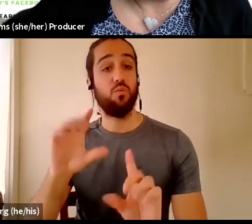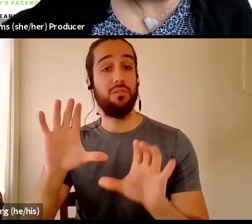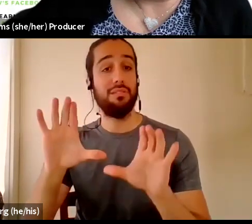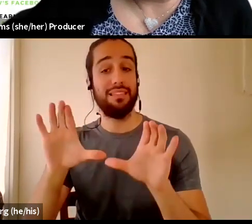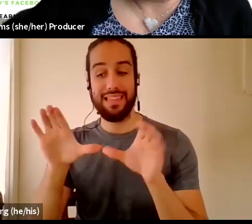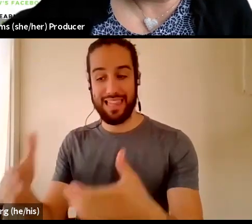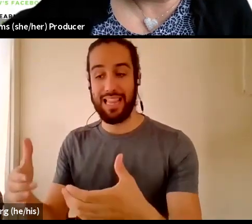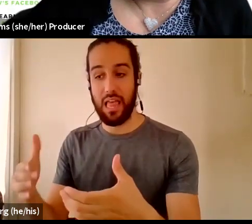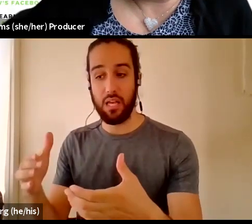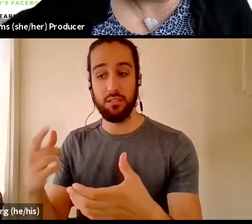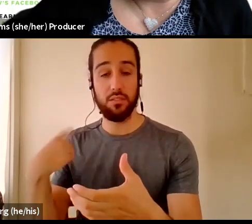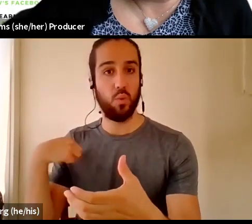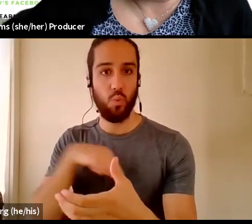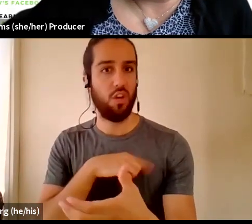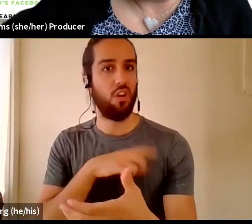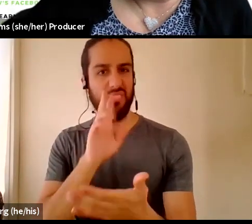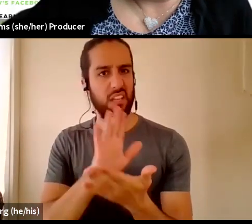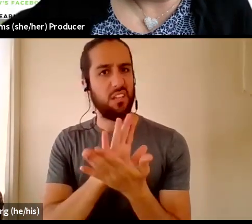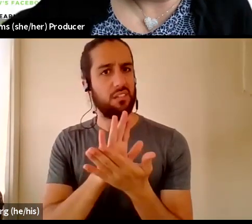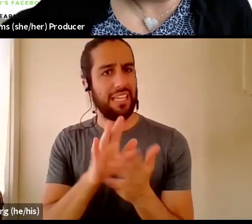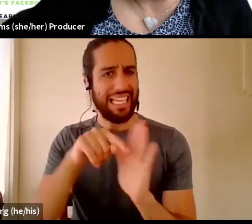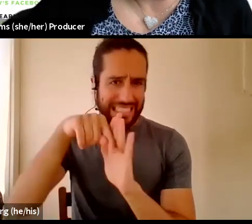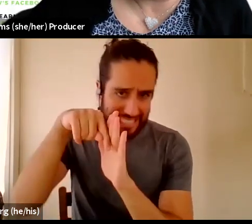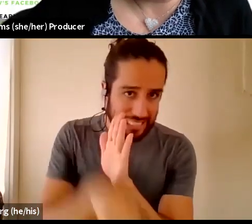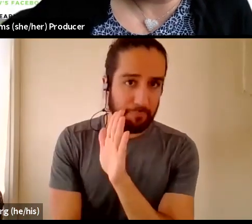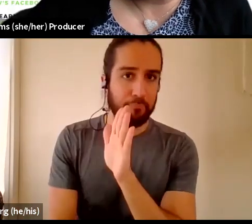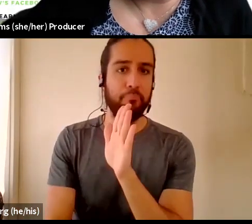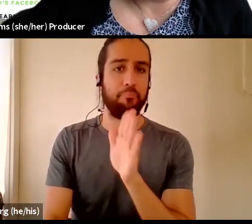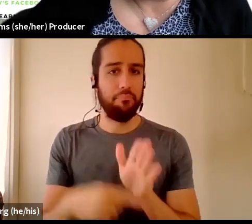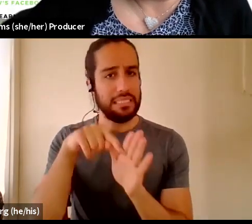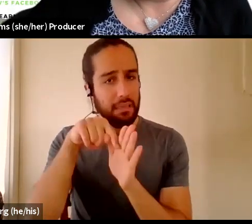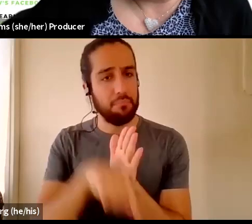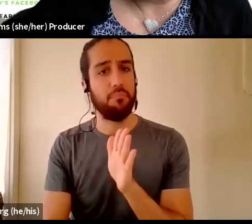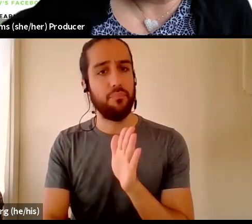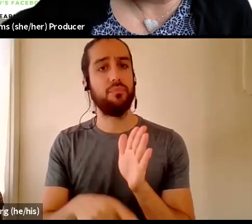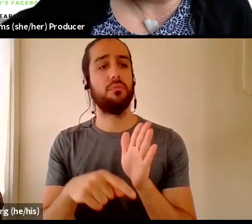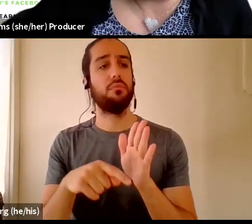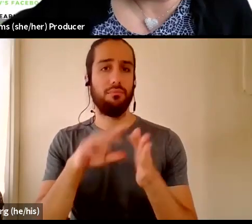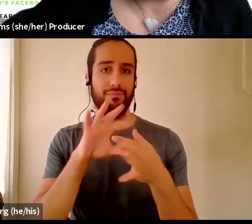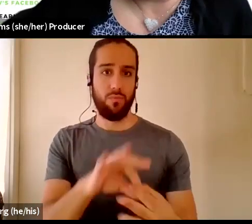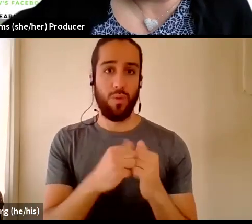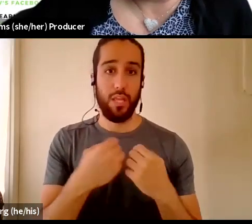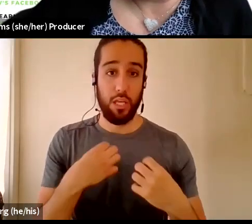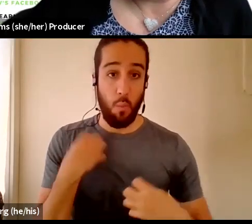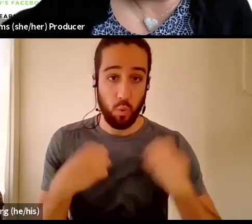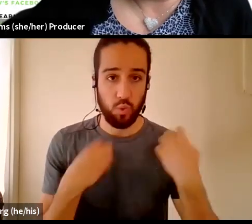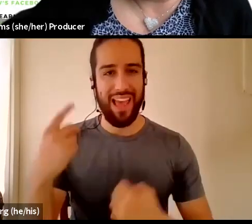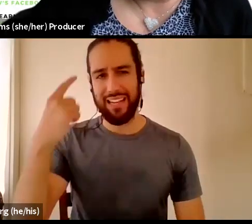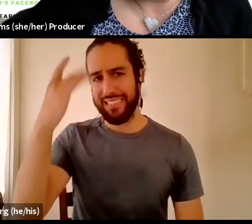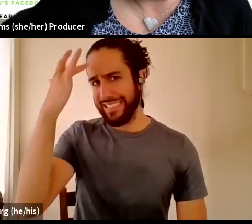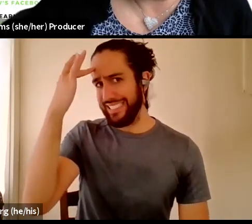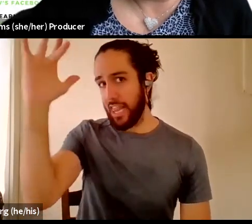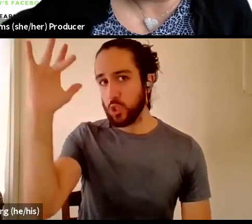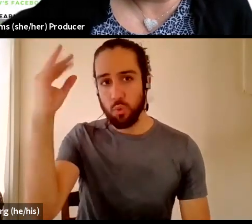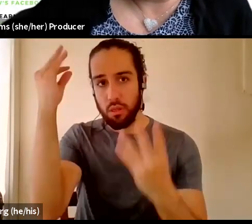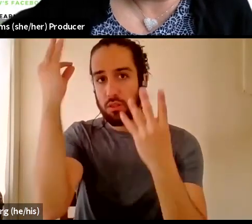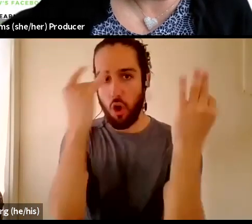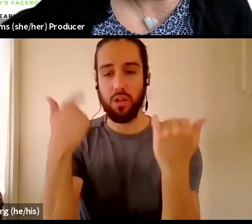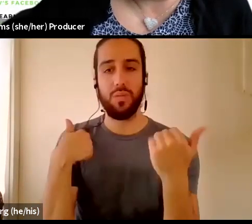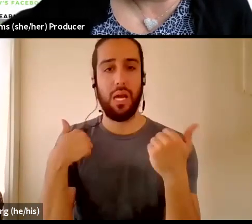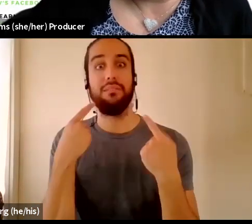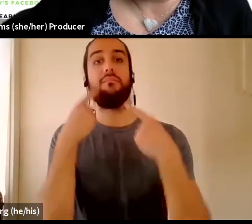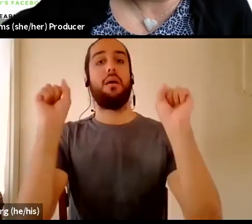we're getting really deep, deep in emotional and intellectual thoughts. So I'm finally able to marry these